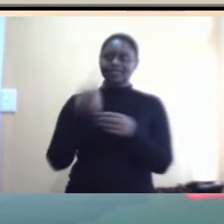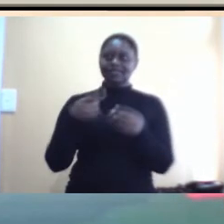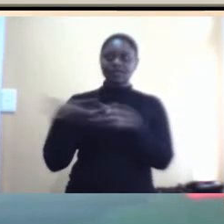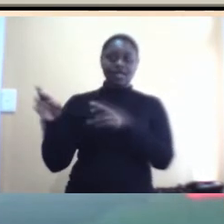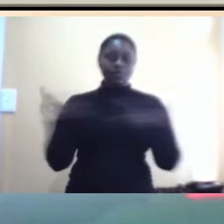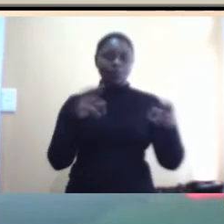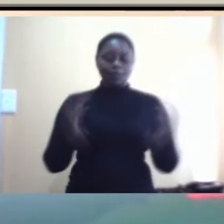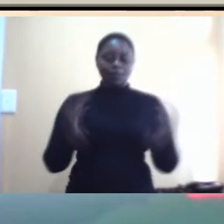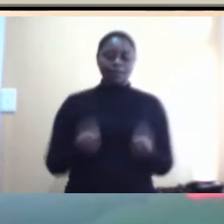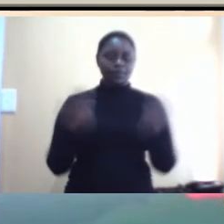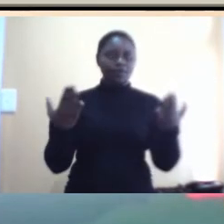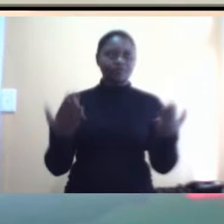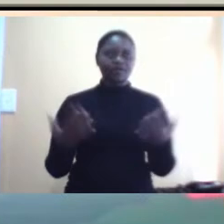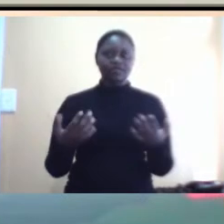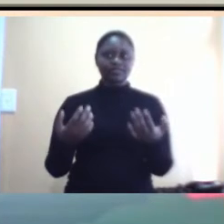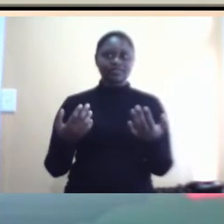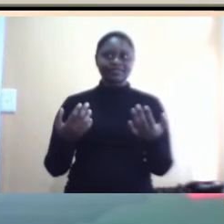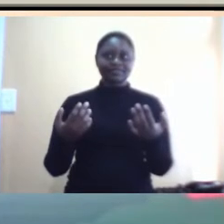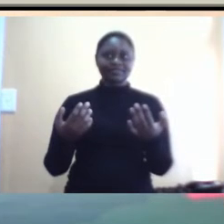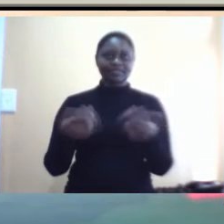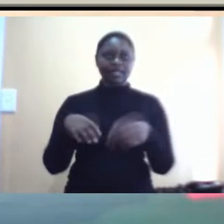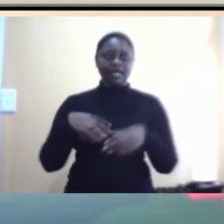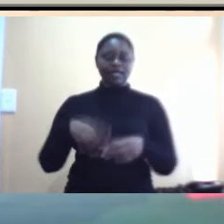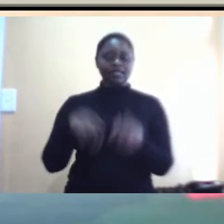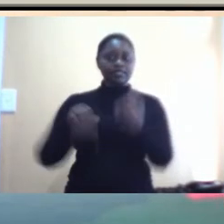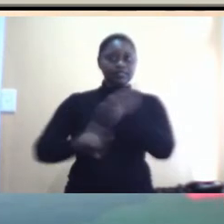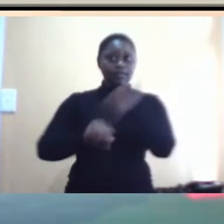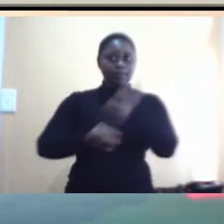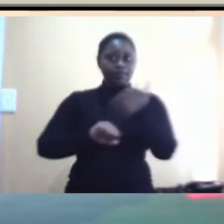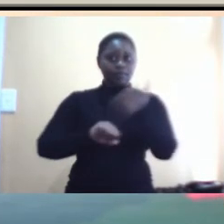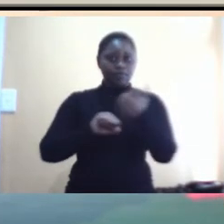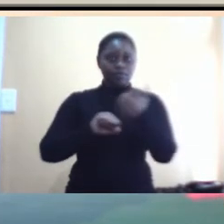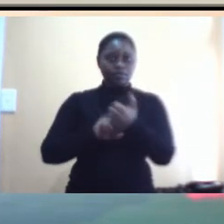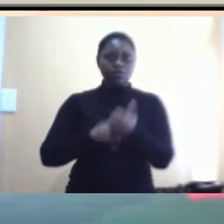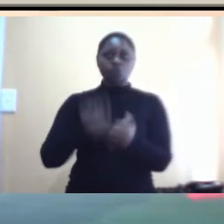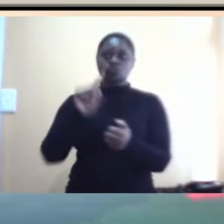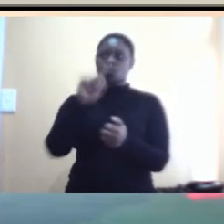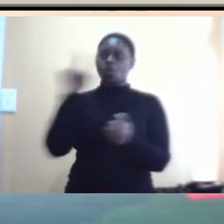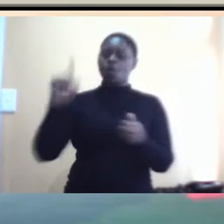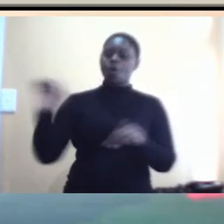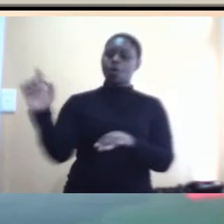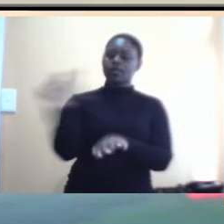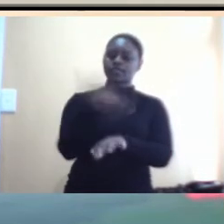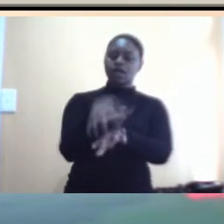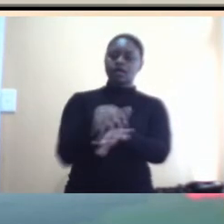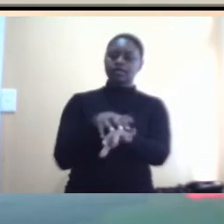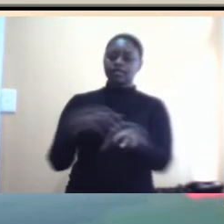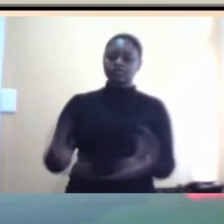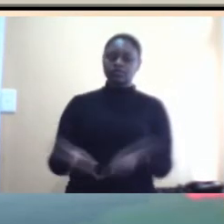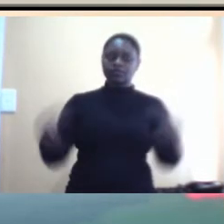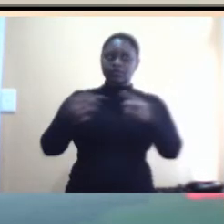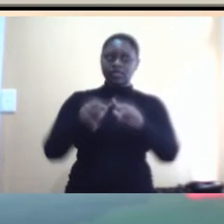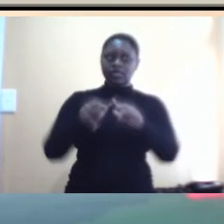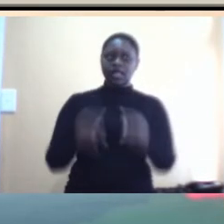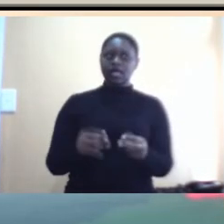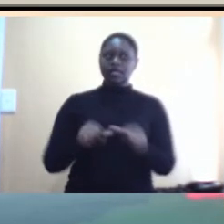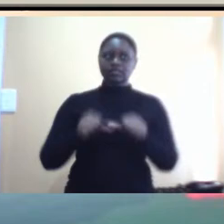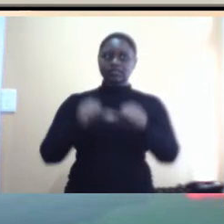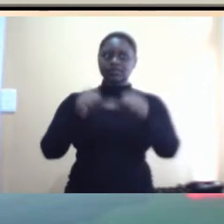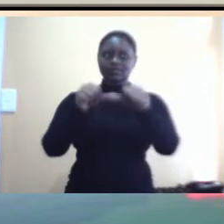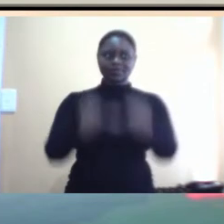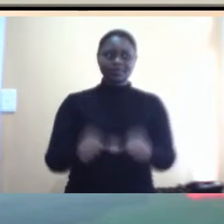to provide dedicated and efficient support to all the agricultural value chain as key drivers